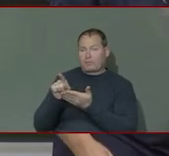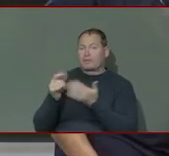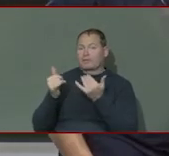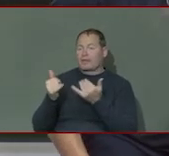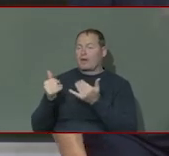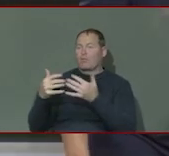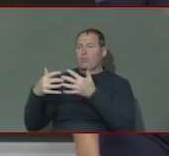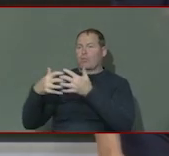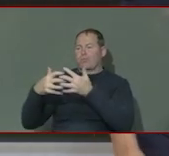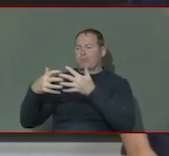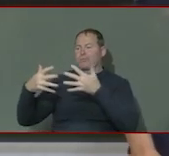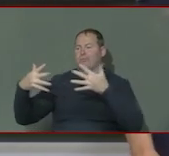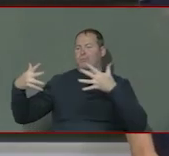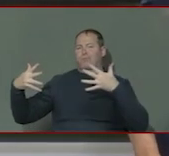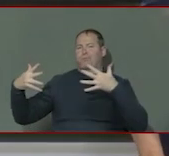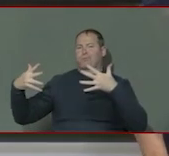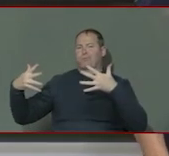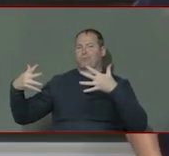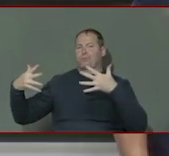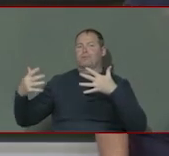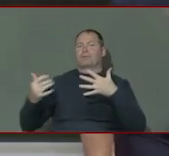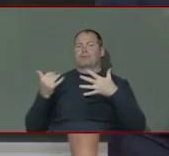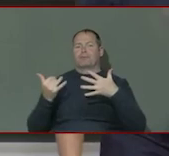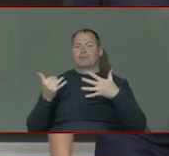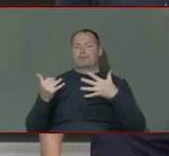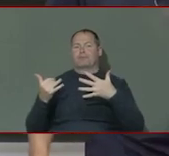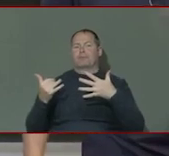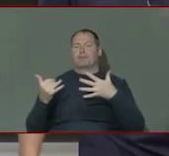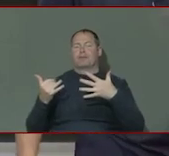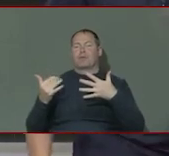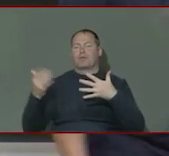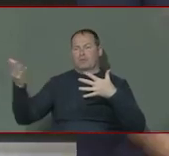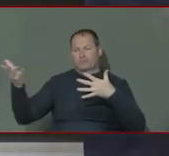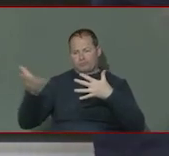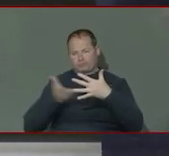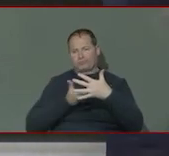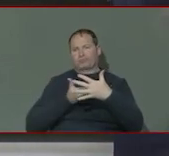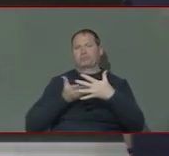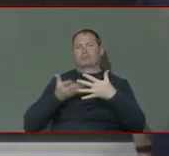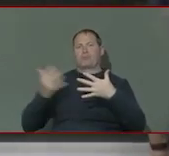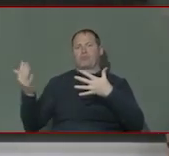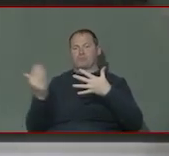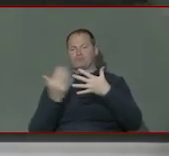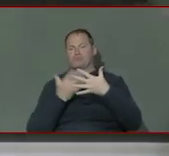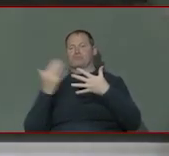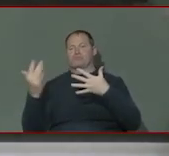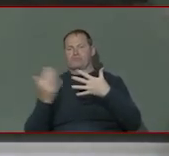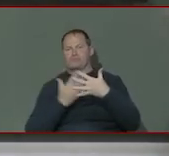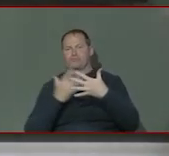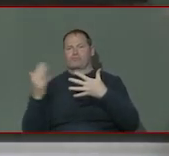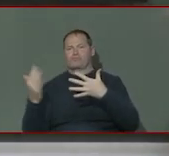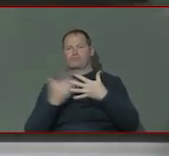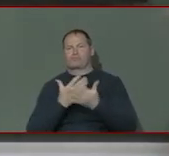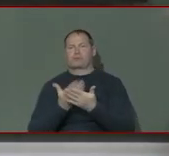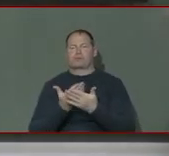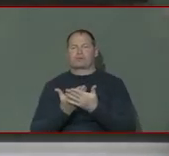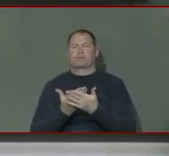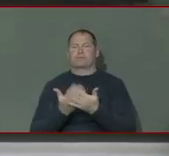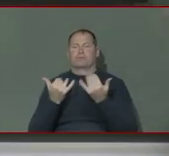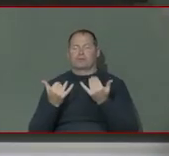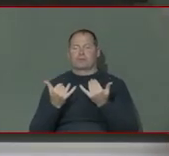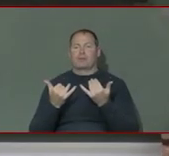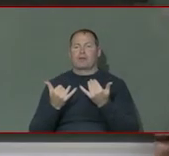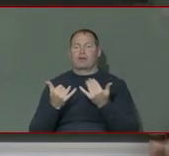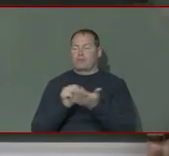please, like I'm asking, open the door that more learners can come in. The aldosterone stimulates